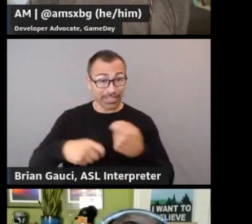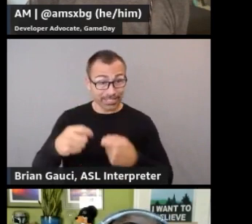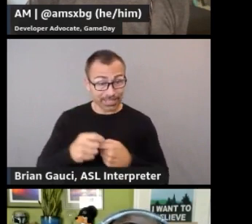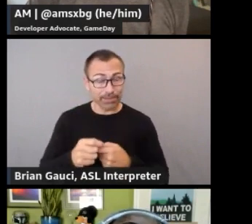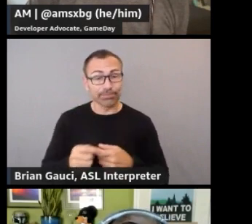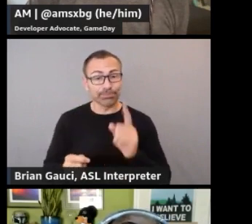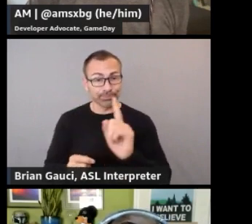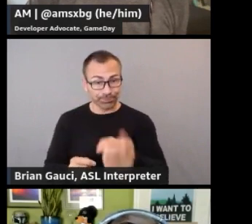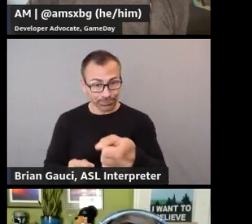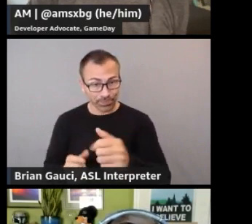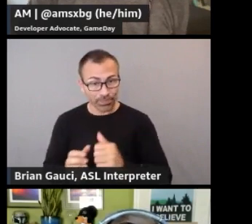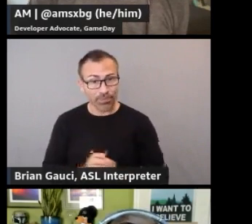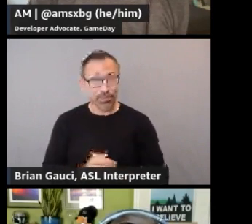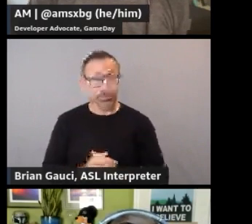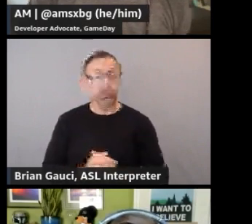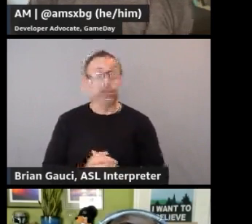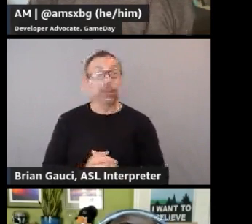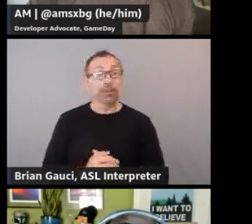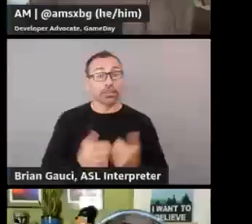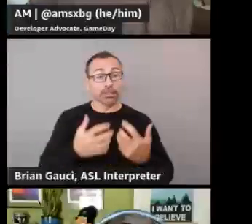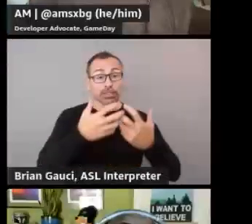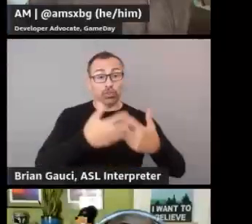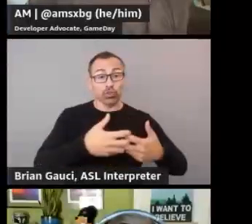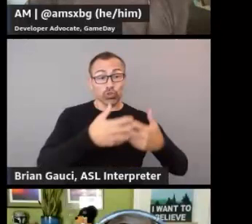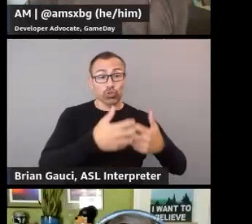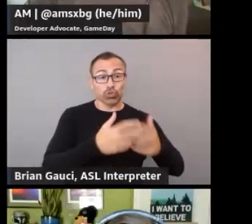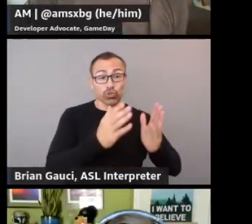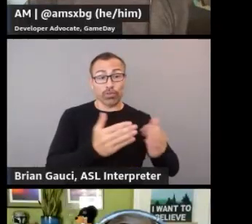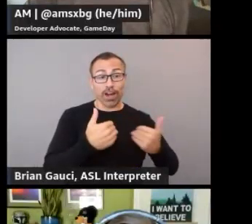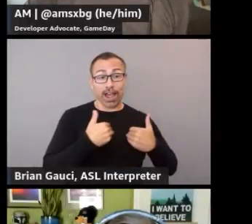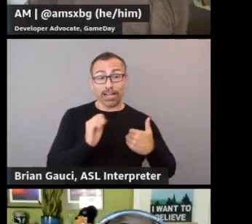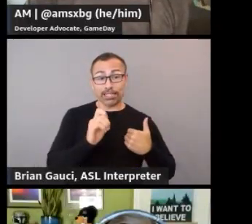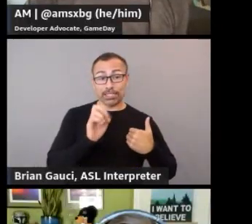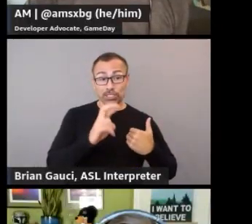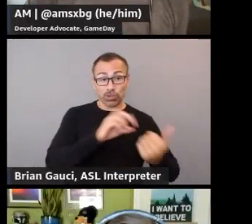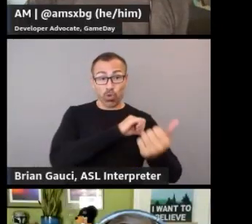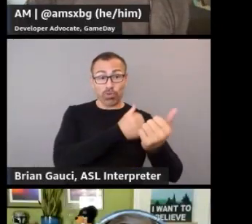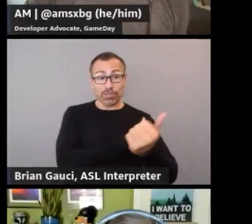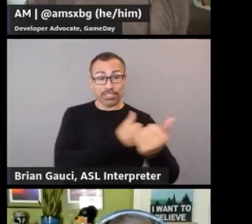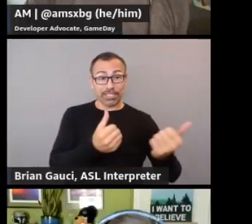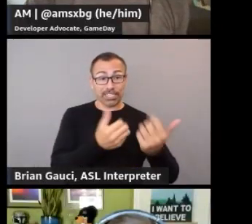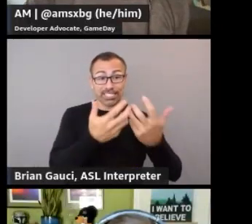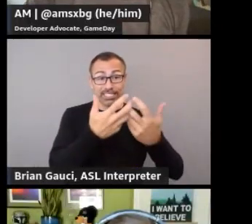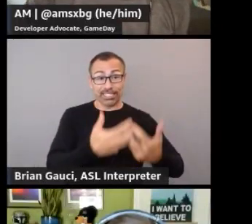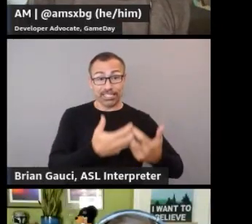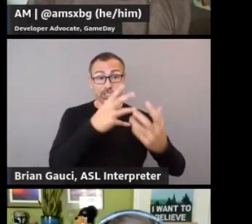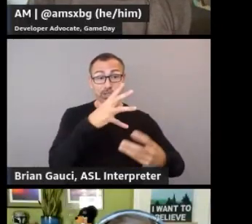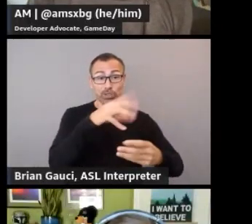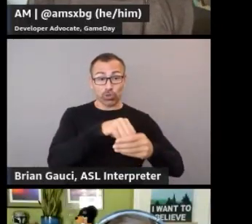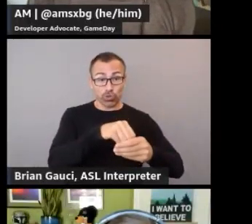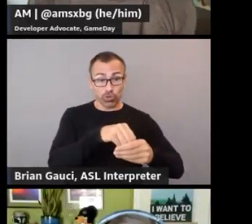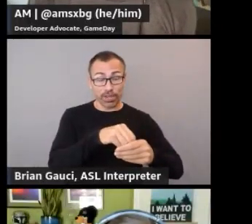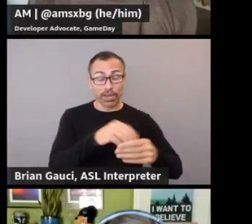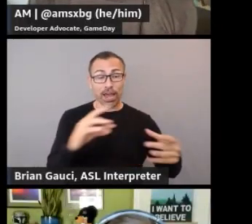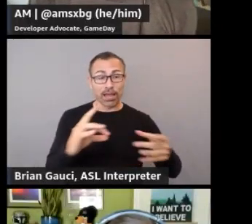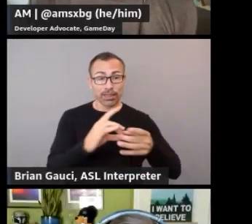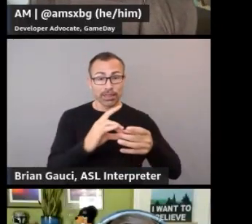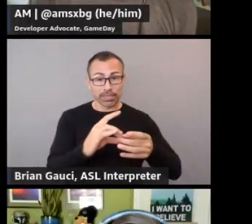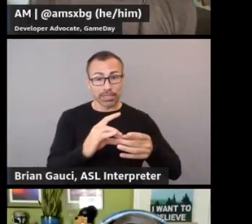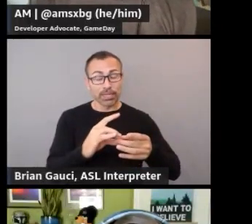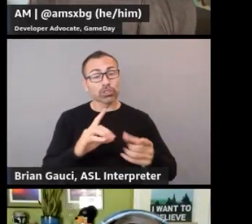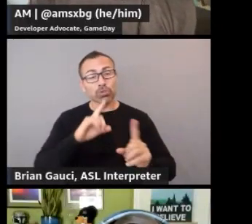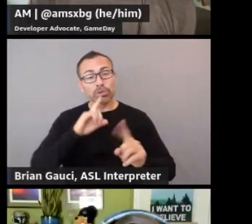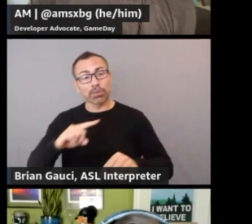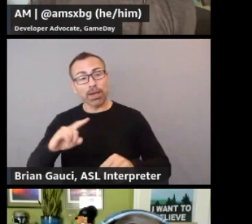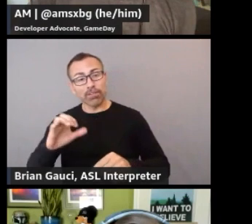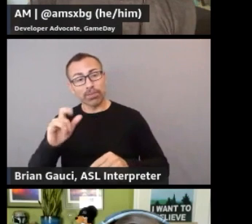Your server will have the Cedar authorization engine linked into it. When commands come in from the client, so in the case of Tiny To Do,